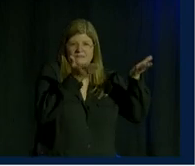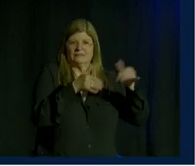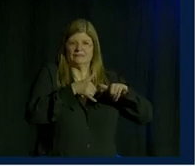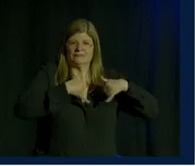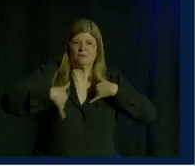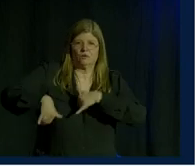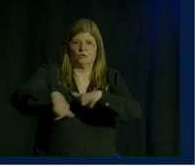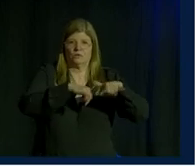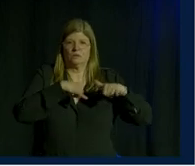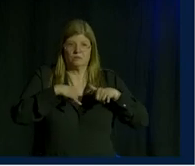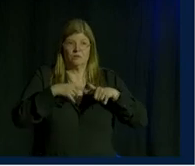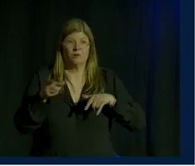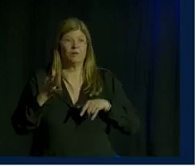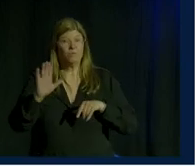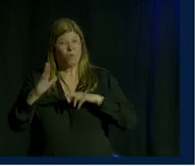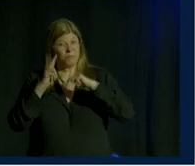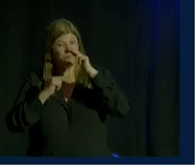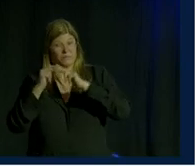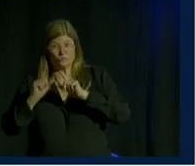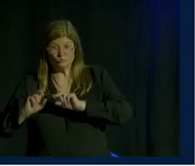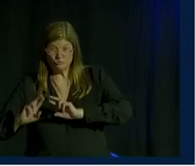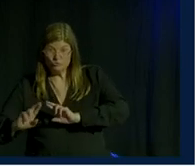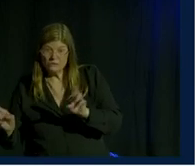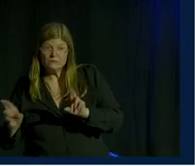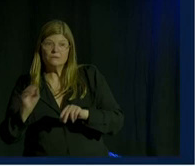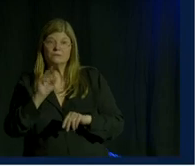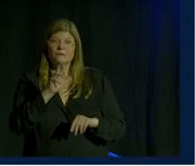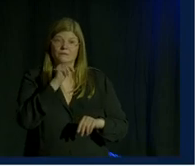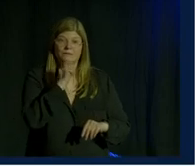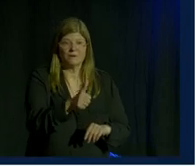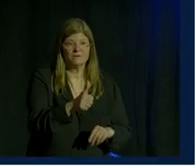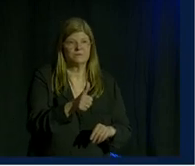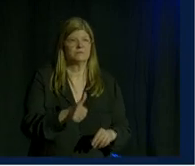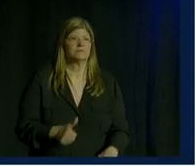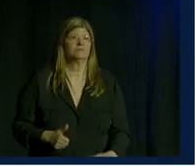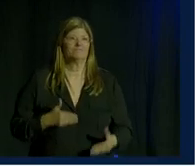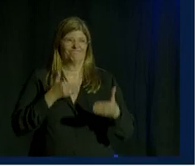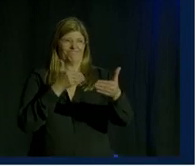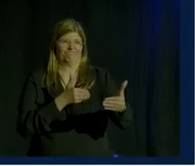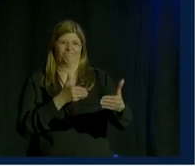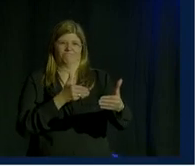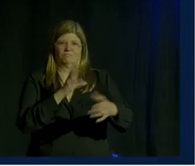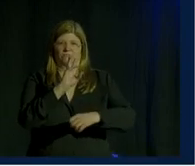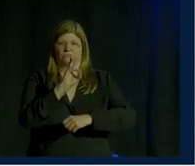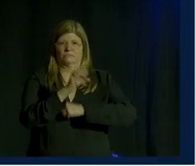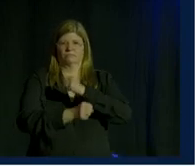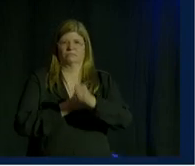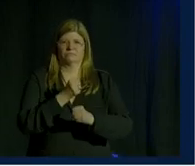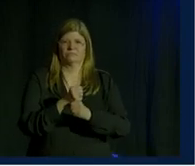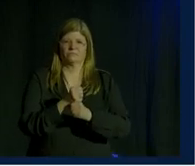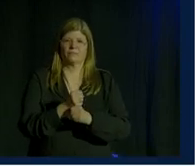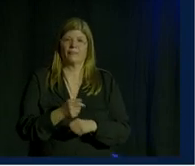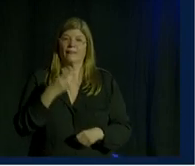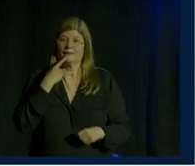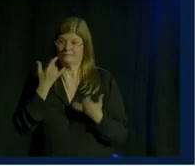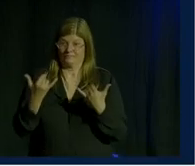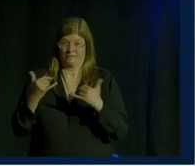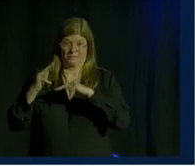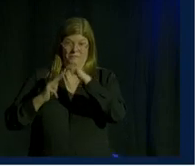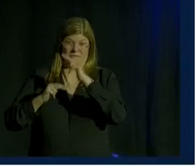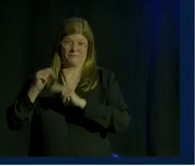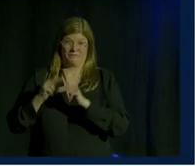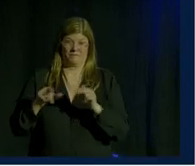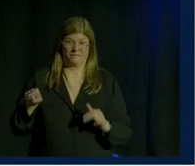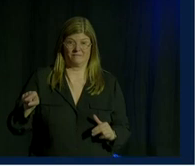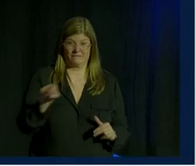And this is going to be animated, so next. Now, I'm sure we can all agree that every building, every project is a bit different from the next. It has